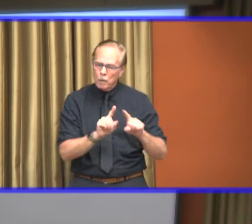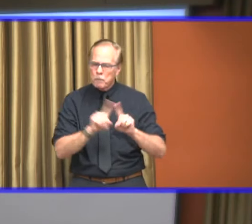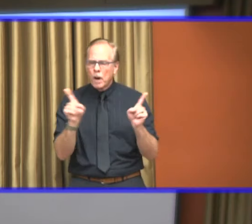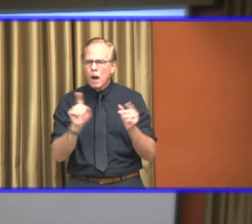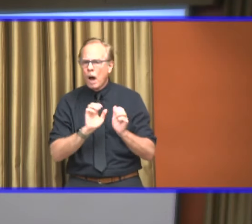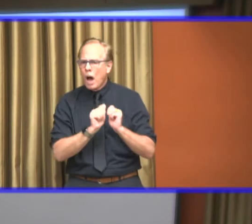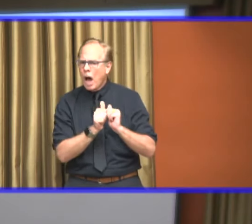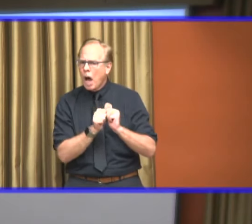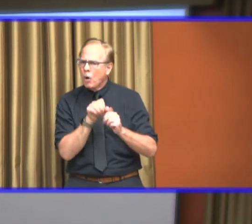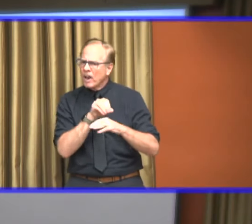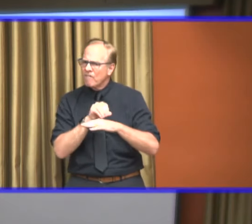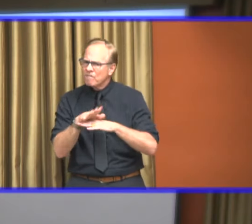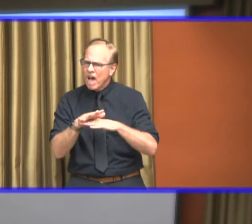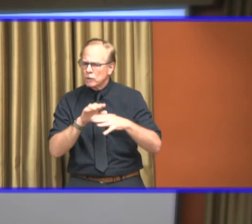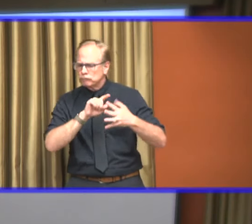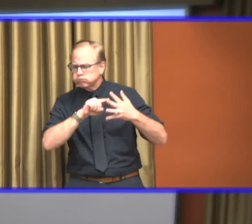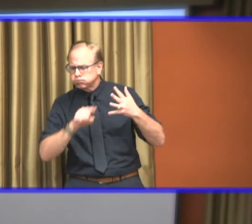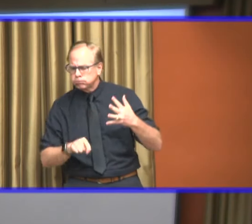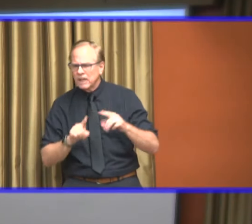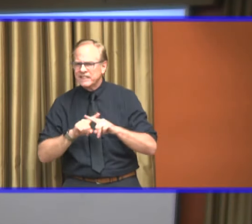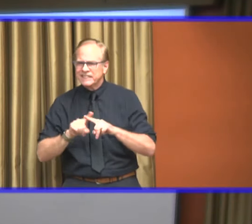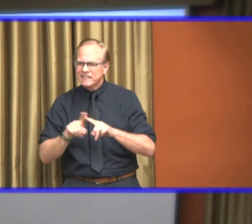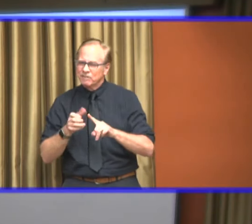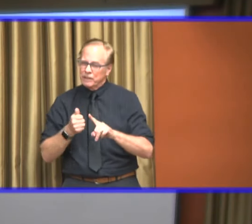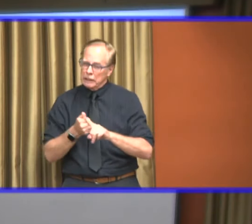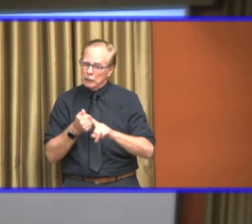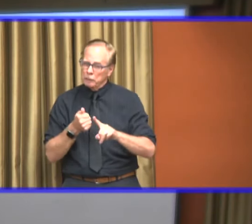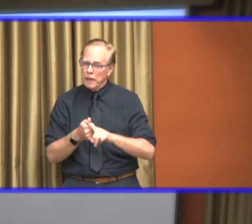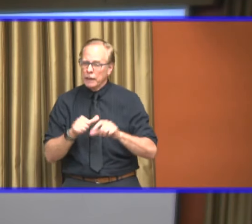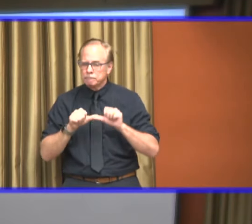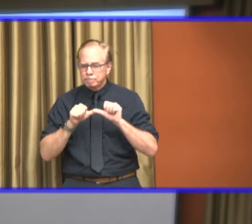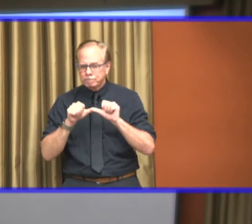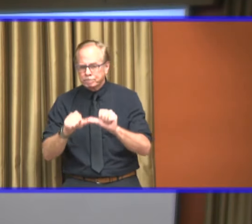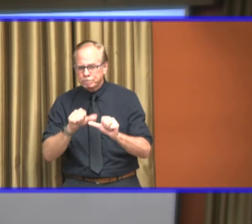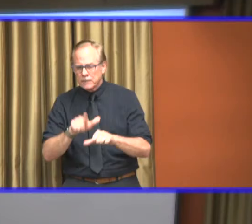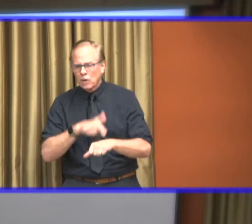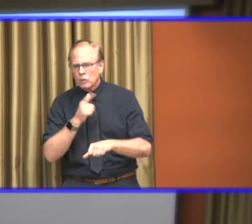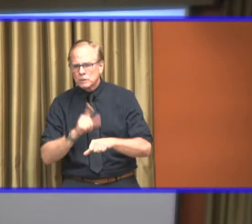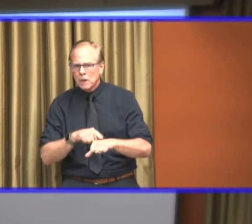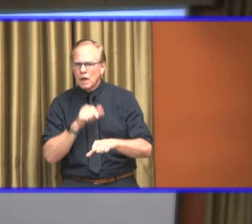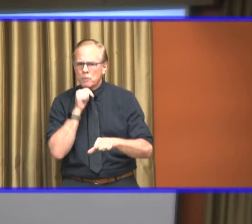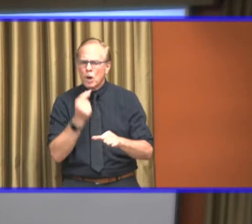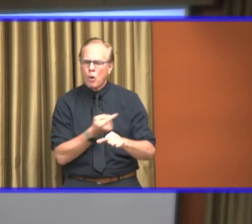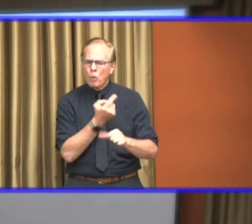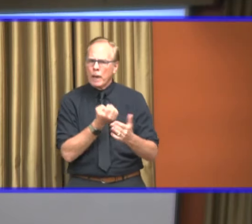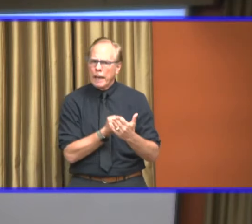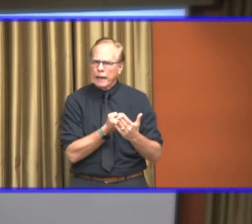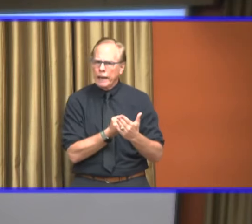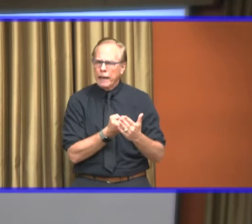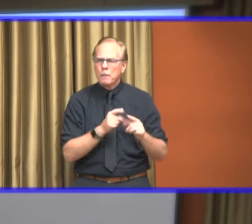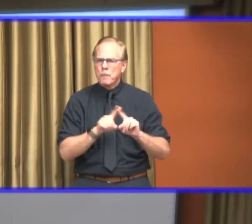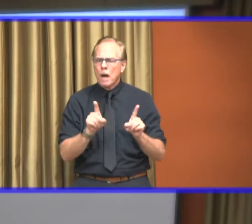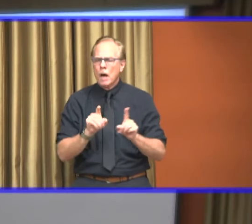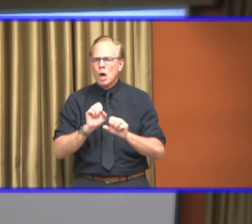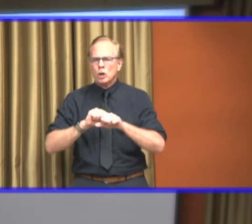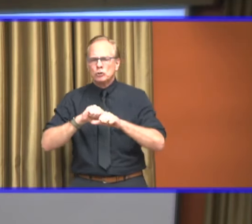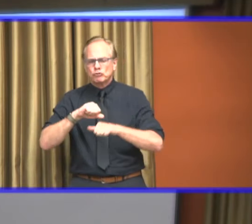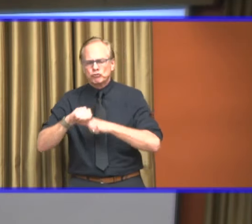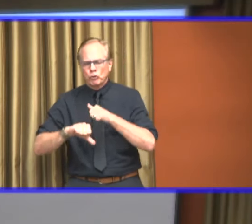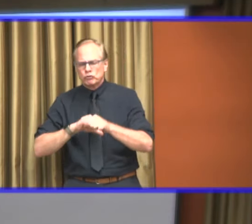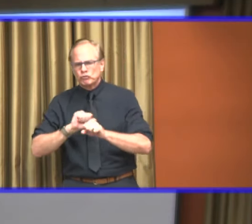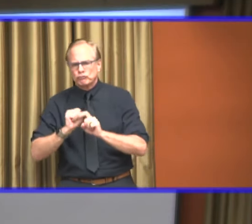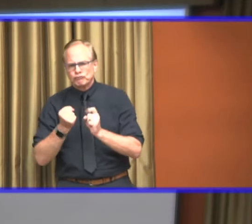picture, because there are impacts that will be lasting for a long time. Not just the economic, but the social impacts